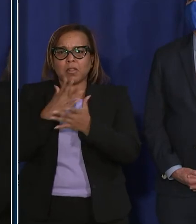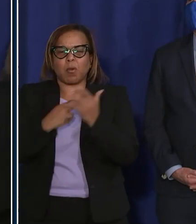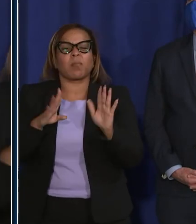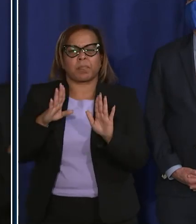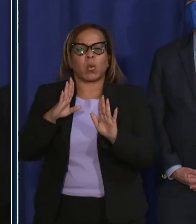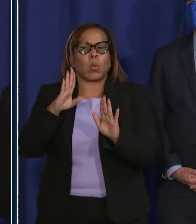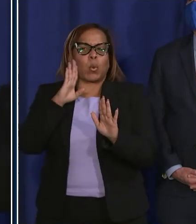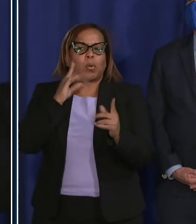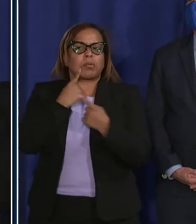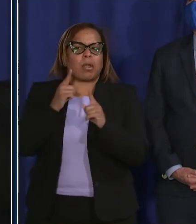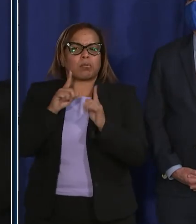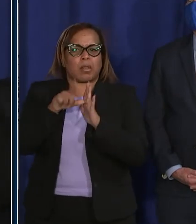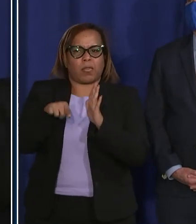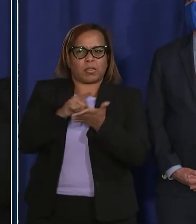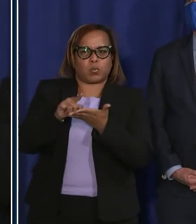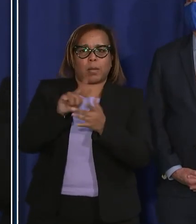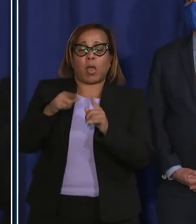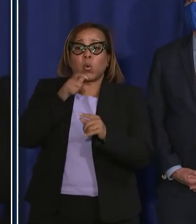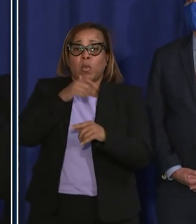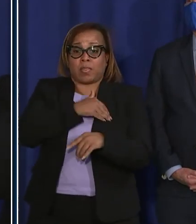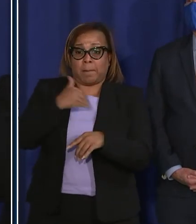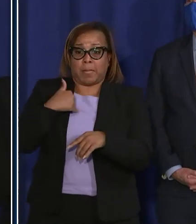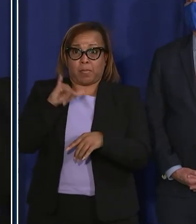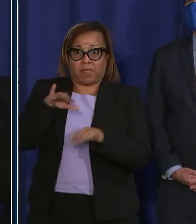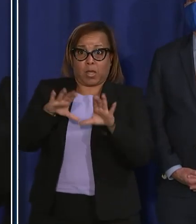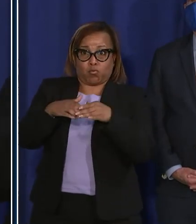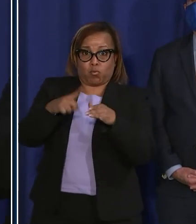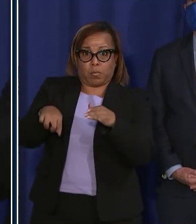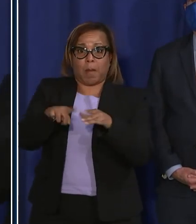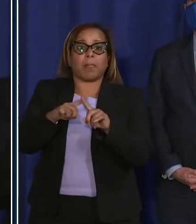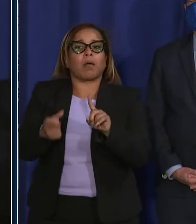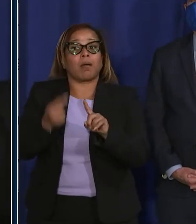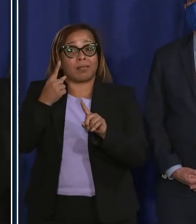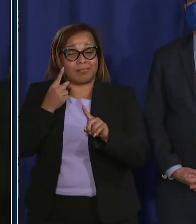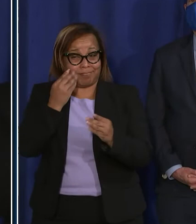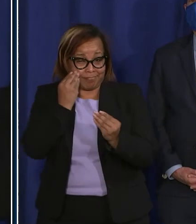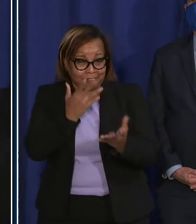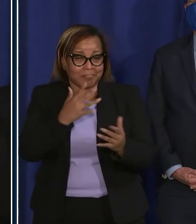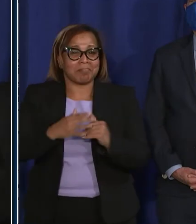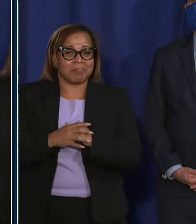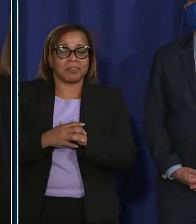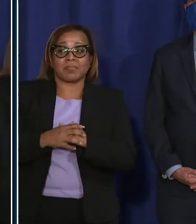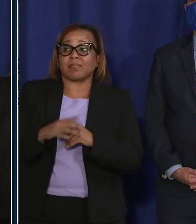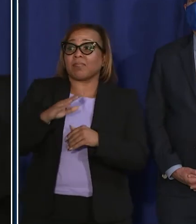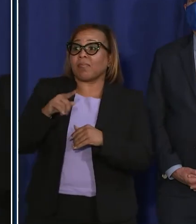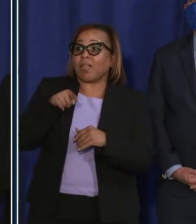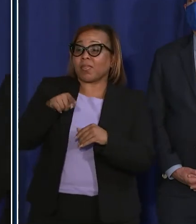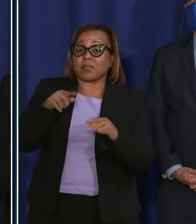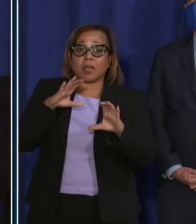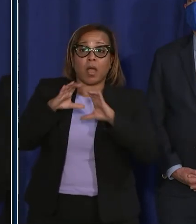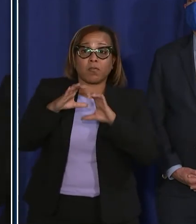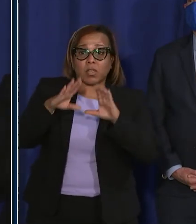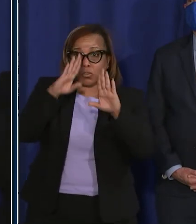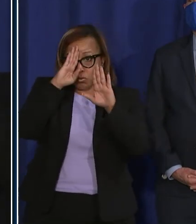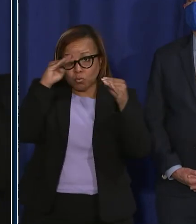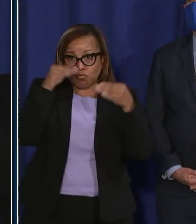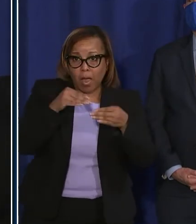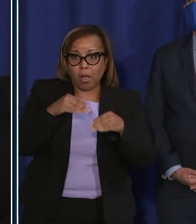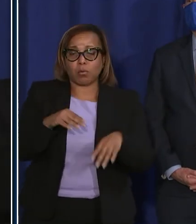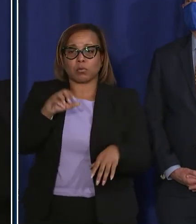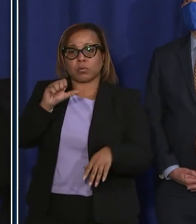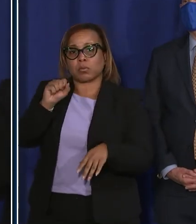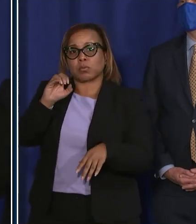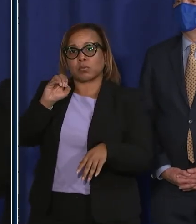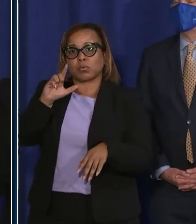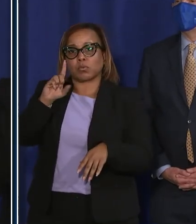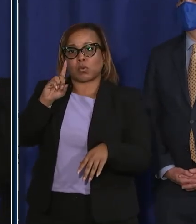be making an announcement later this week about who the members of that group are. But as I said to you, this whole conversation around Soldier